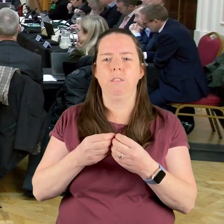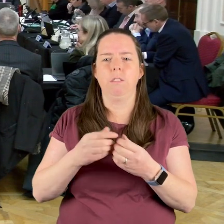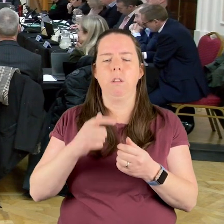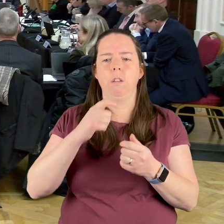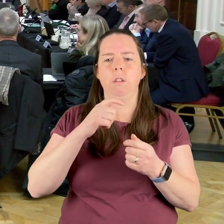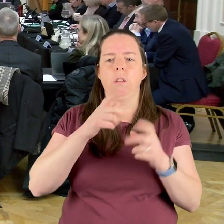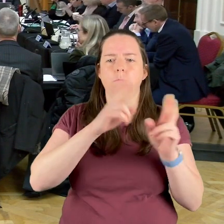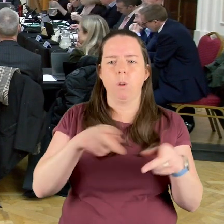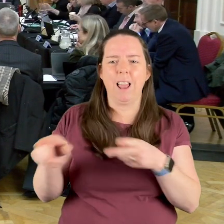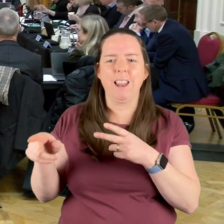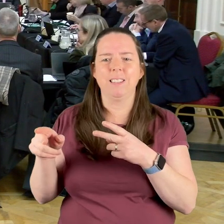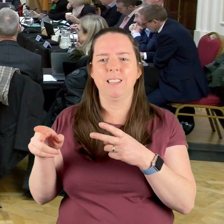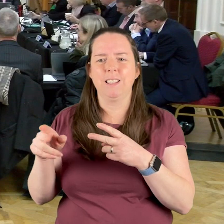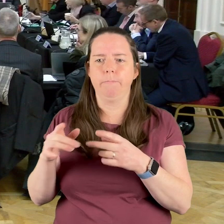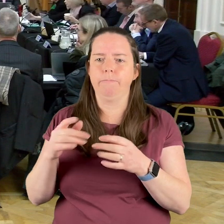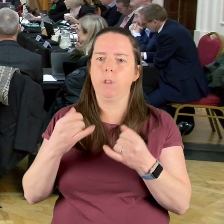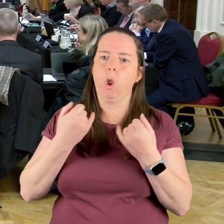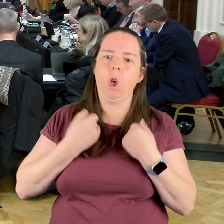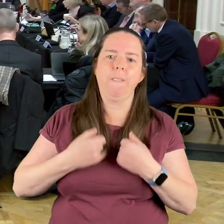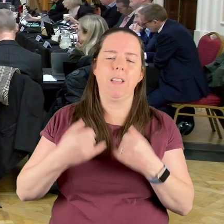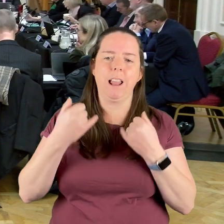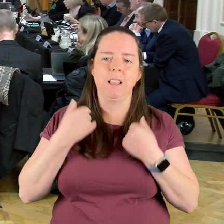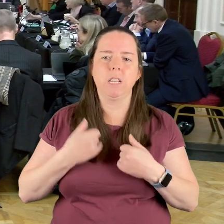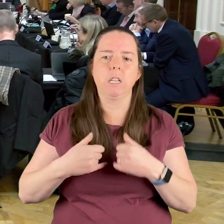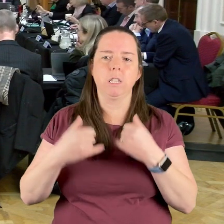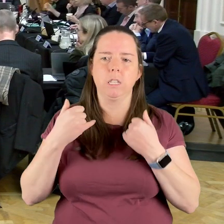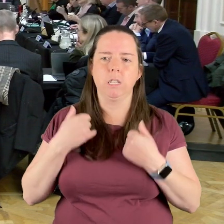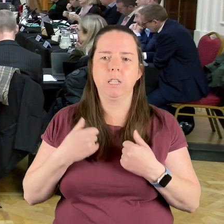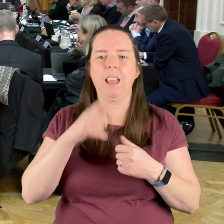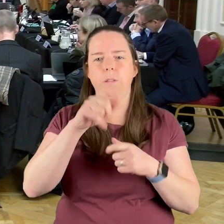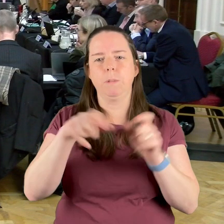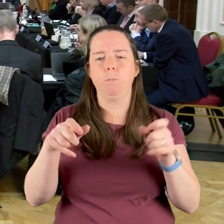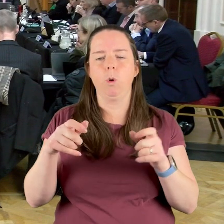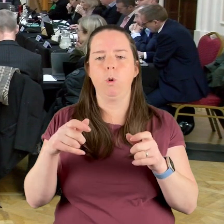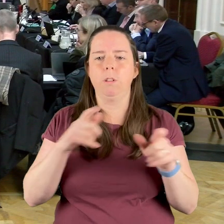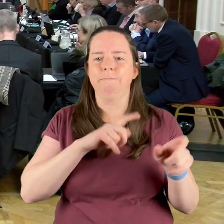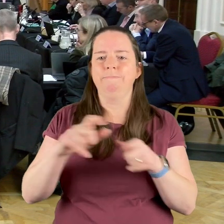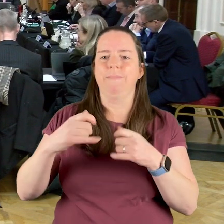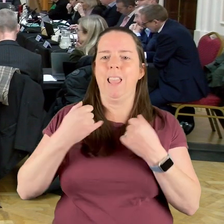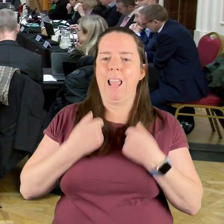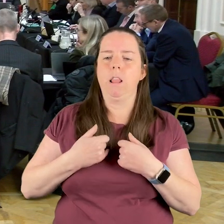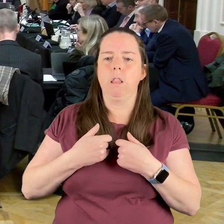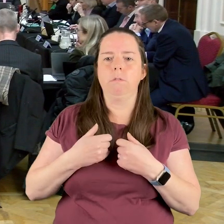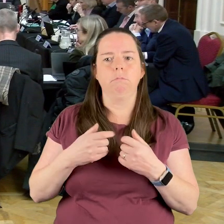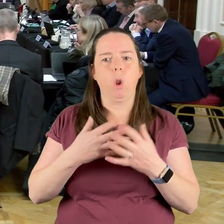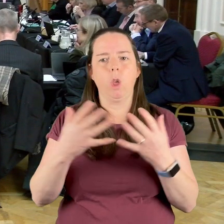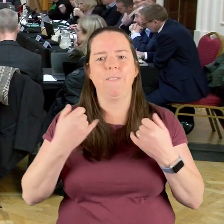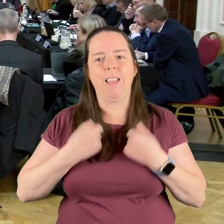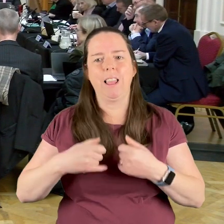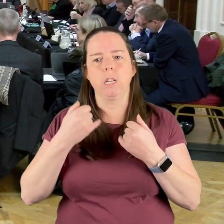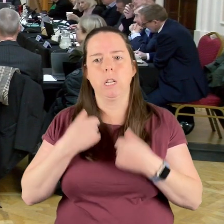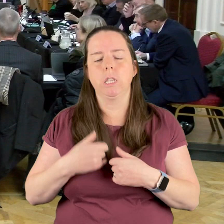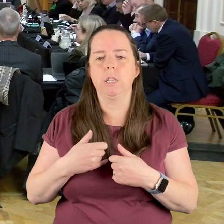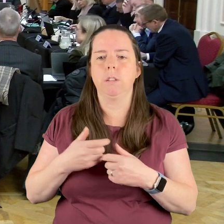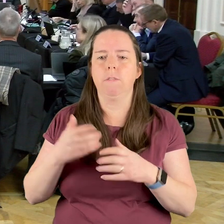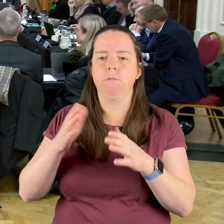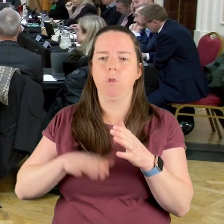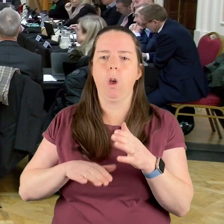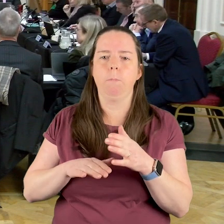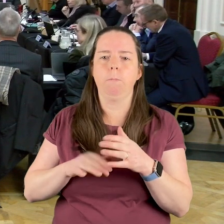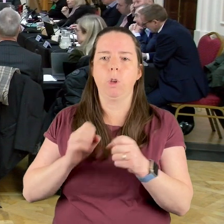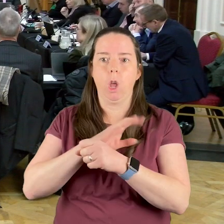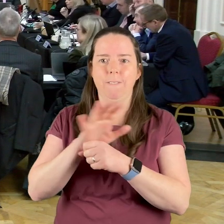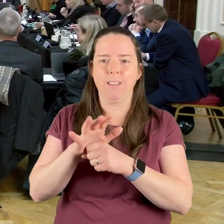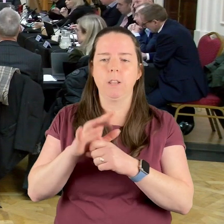seen at the moment with the morbidity and mortality, there is a lot of illness in